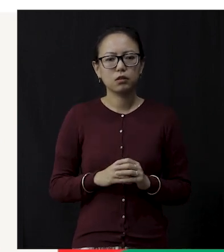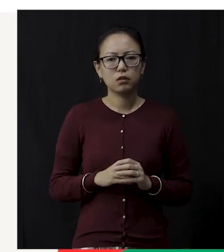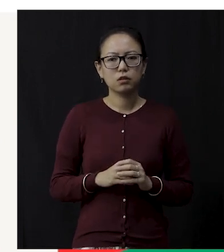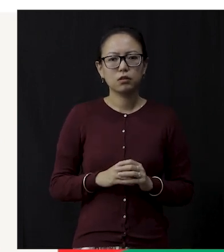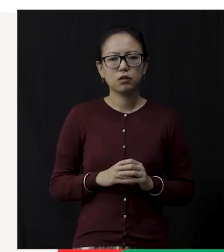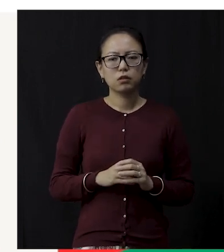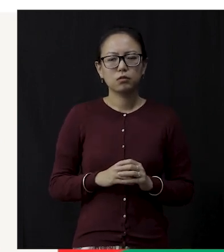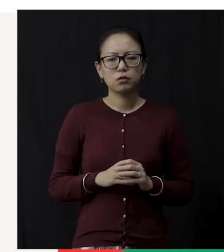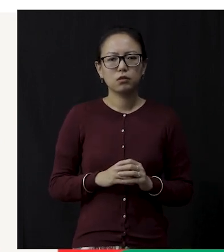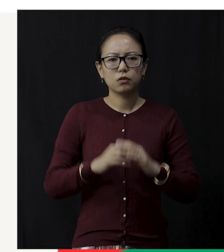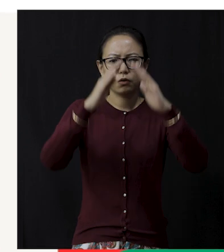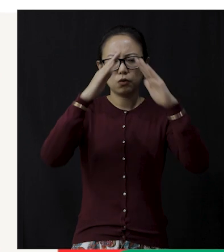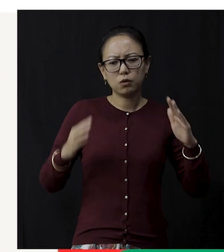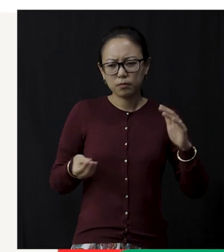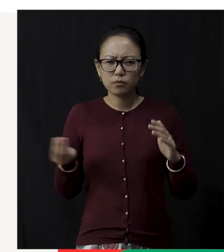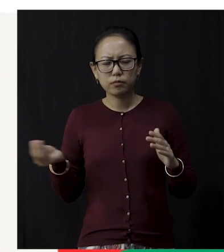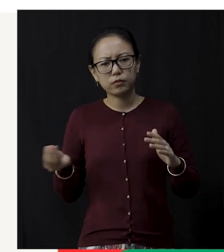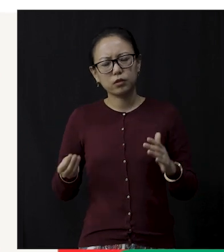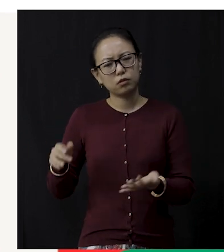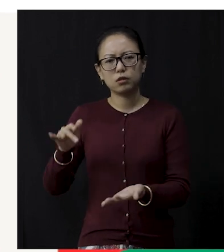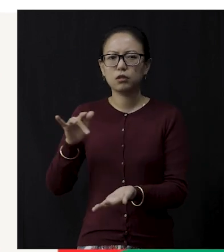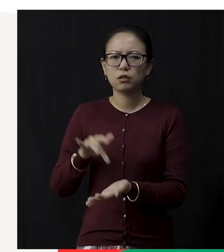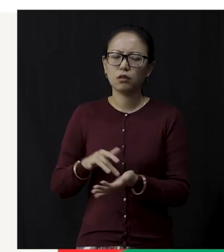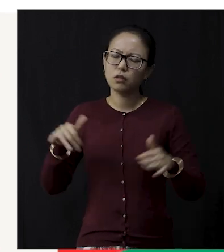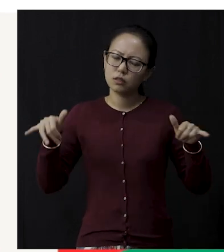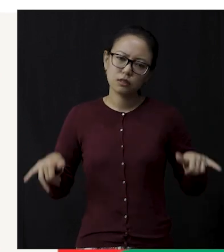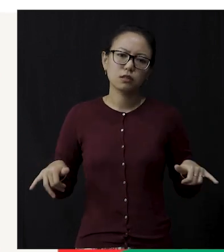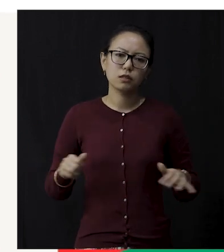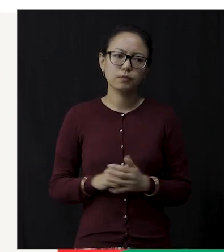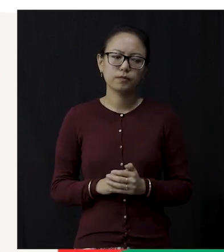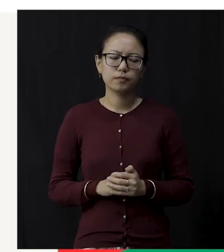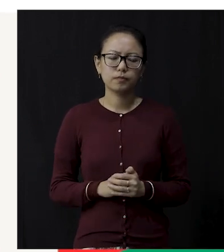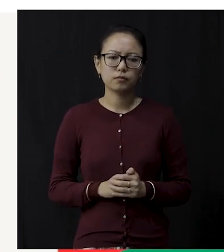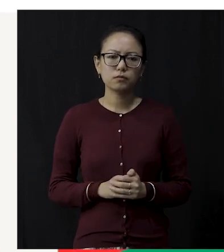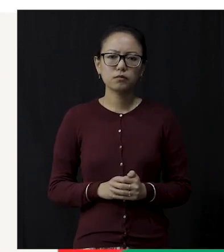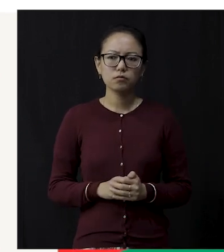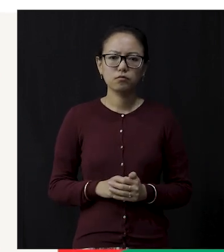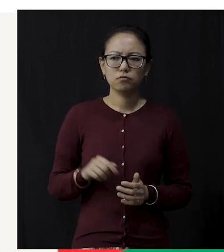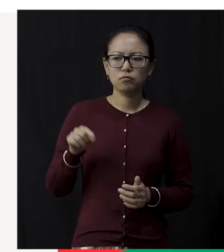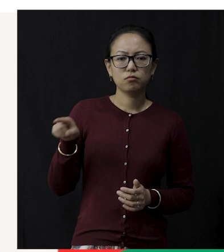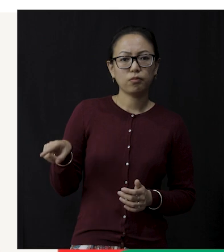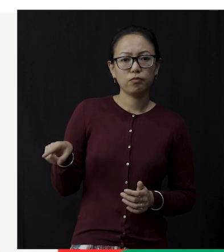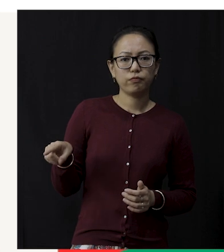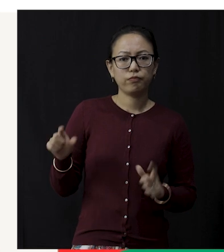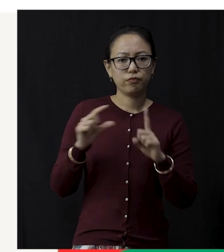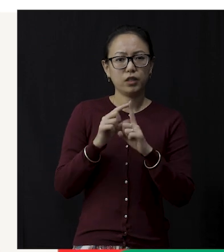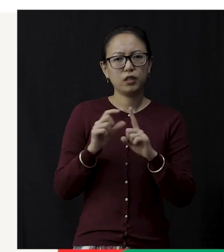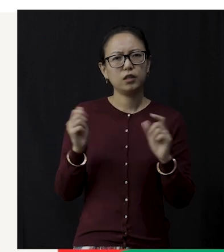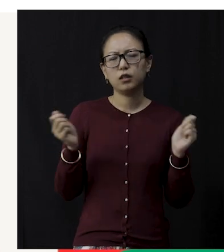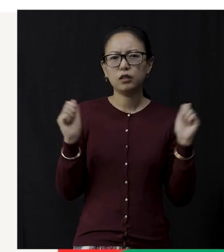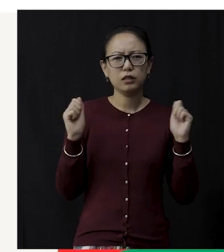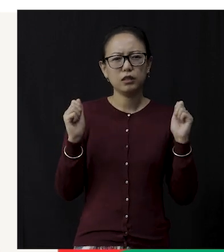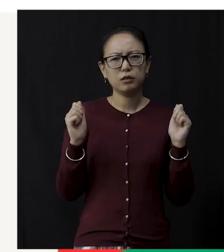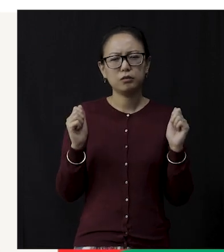our neighborhood, right? And they are less harmful or dangerous. Or we can say